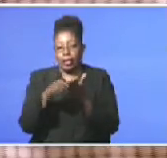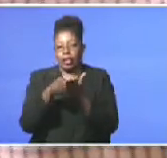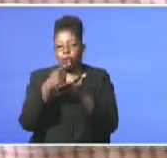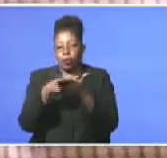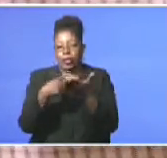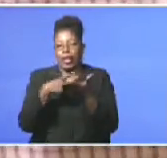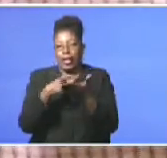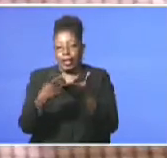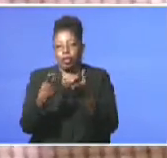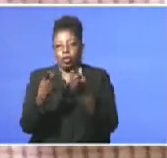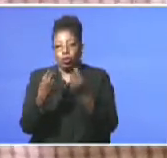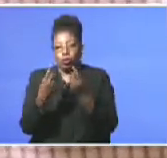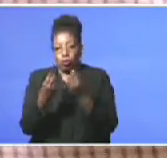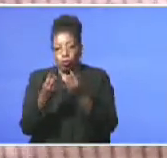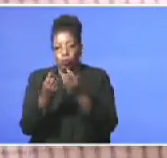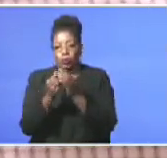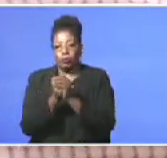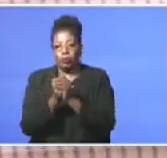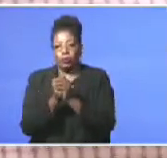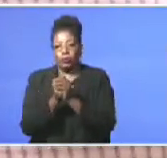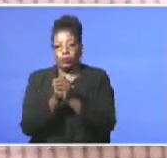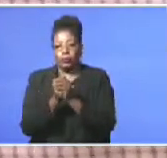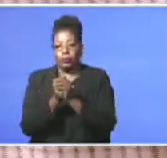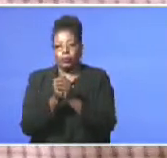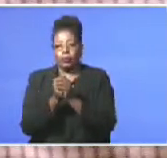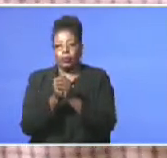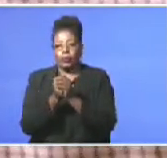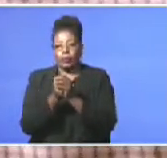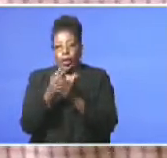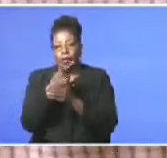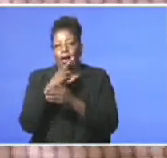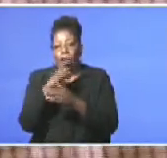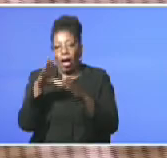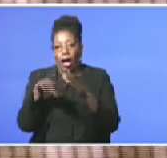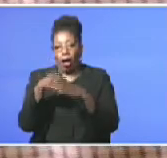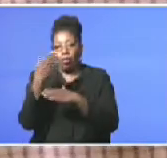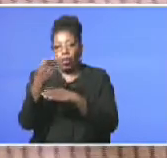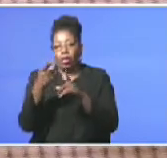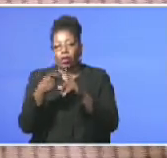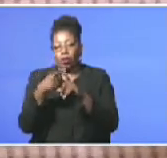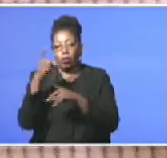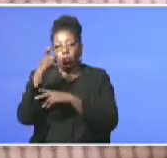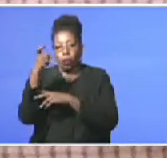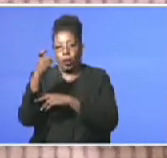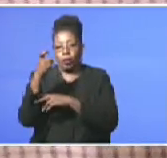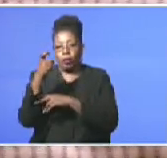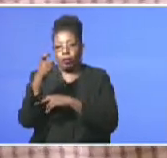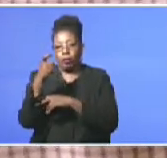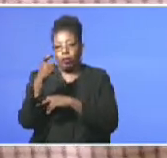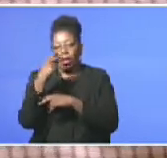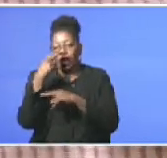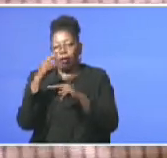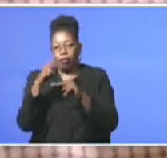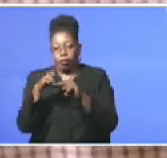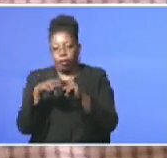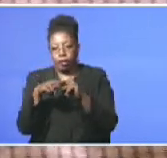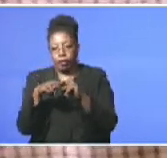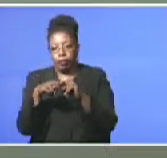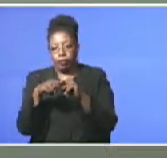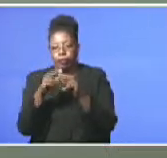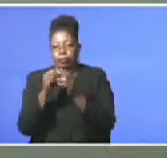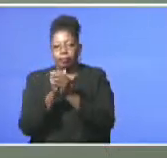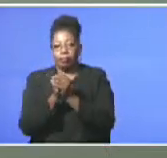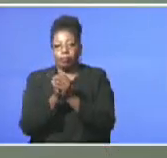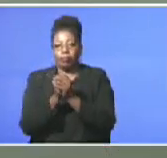be aggressive on the court, and it's out there to win. They're not just out there to have fun. They're also going to try to beat each other into the